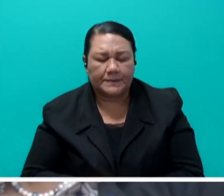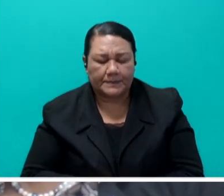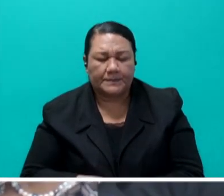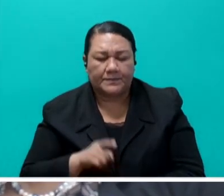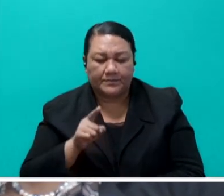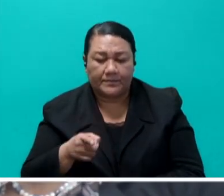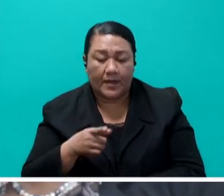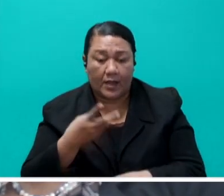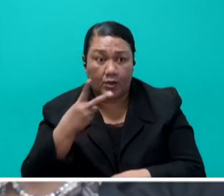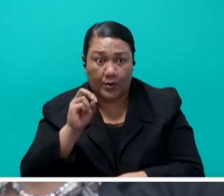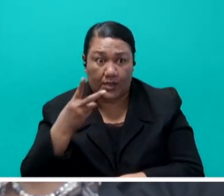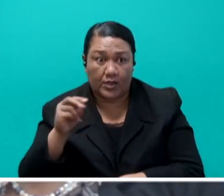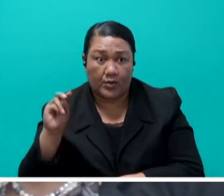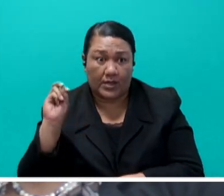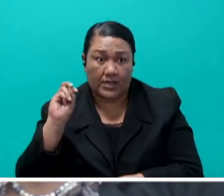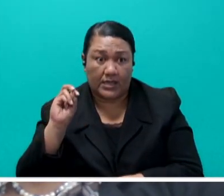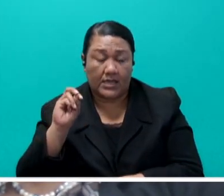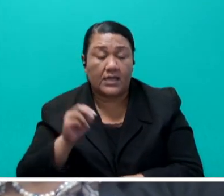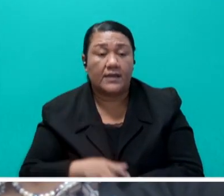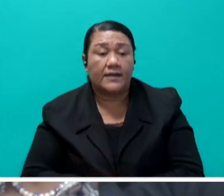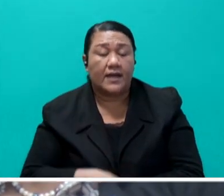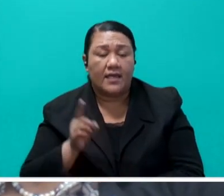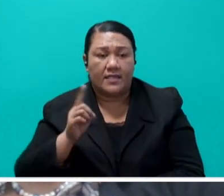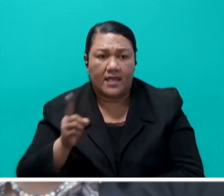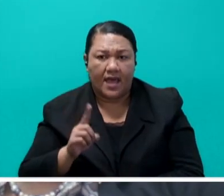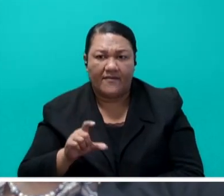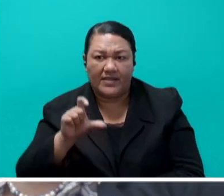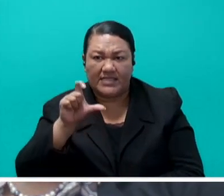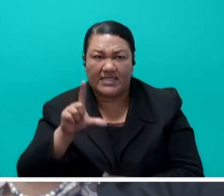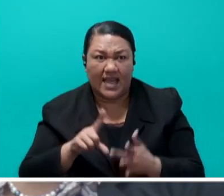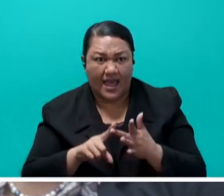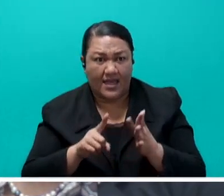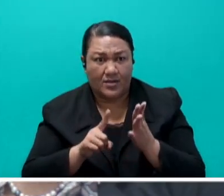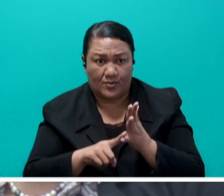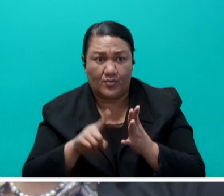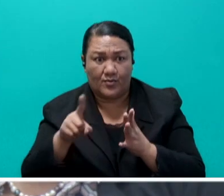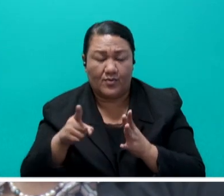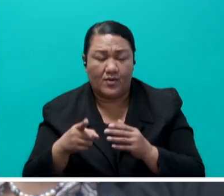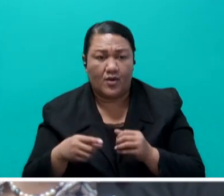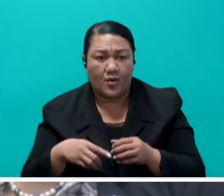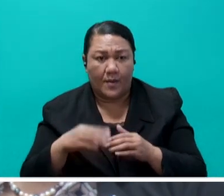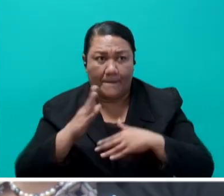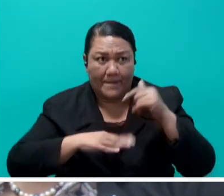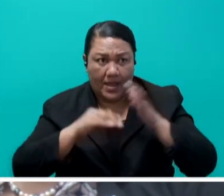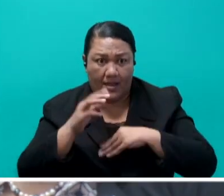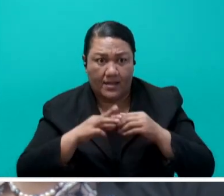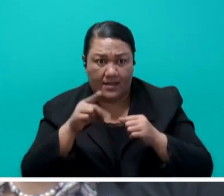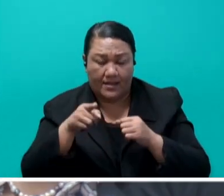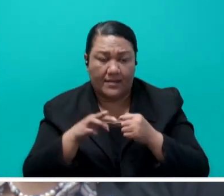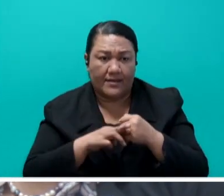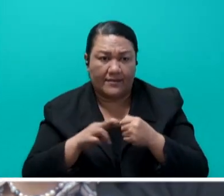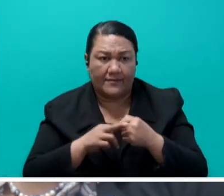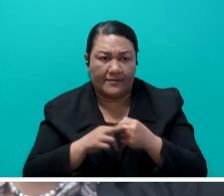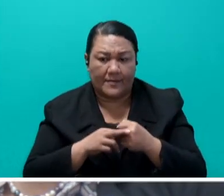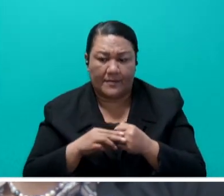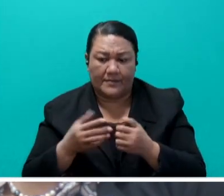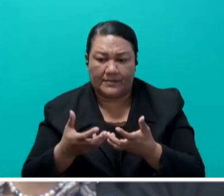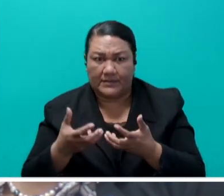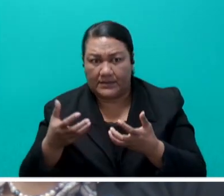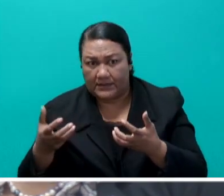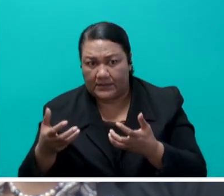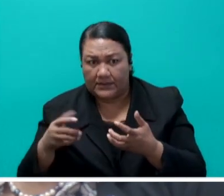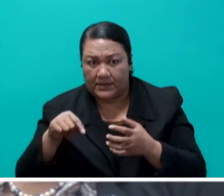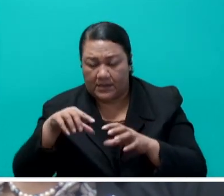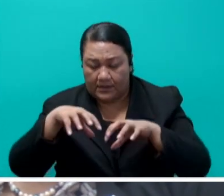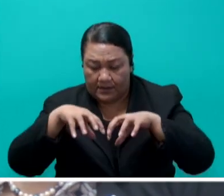then through the CIU constructed a building beside the current health clinic at a cost of